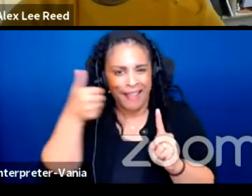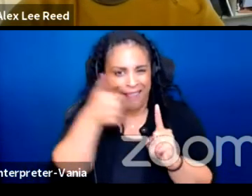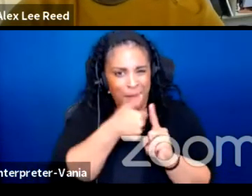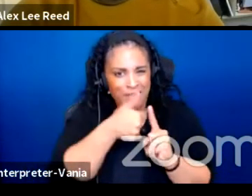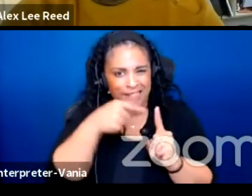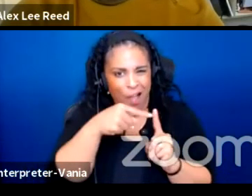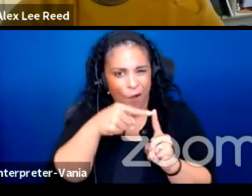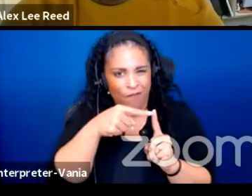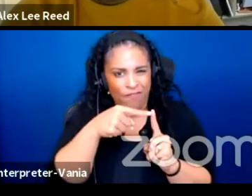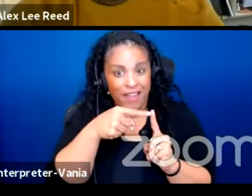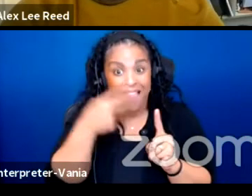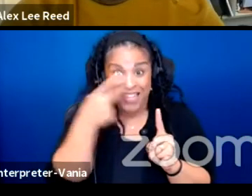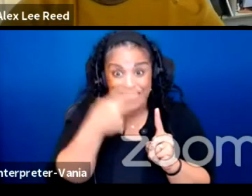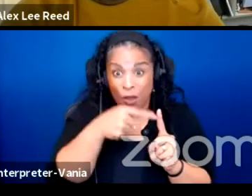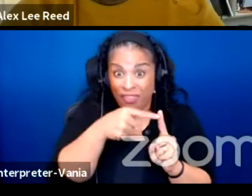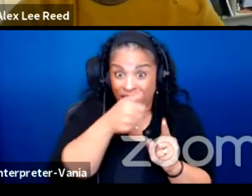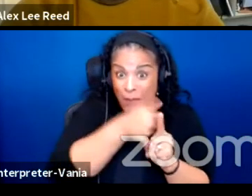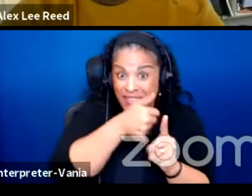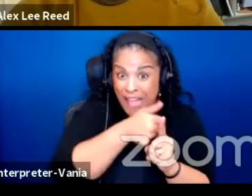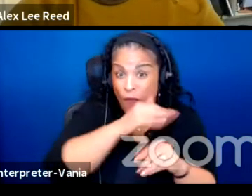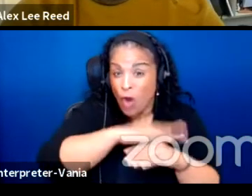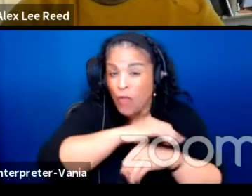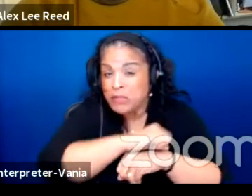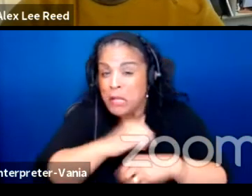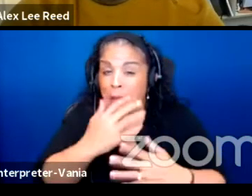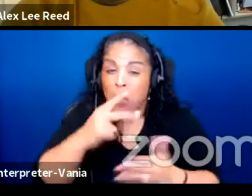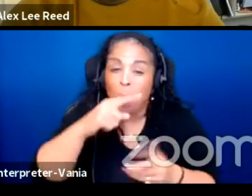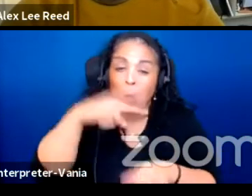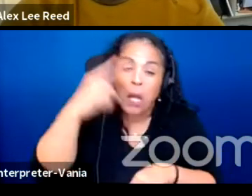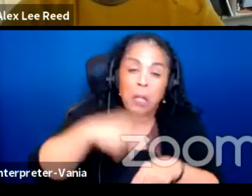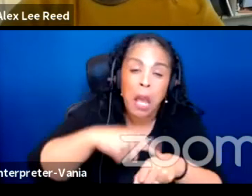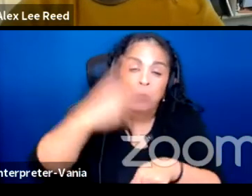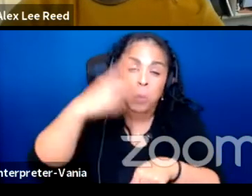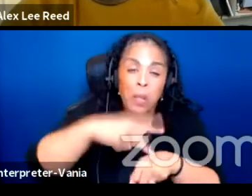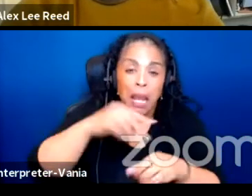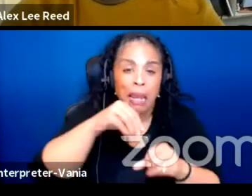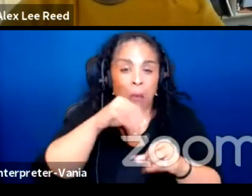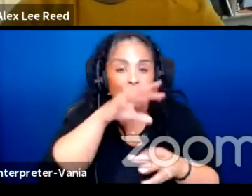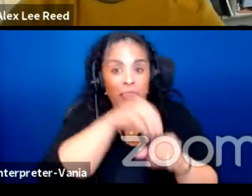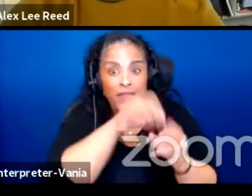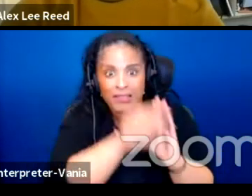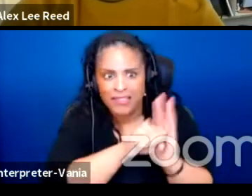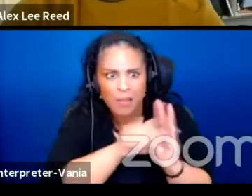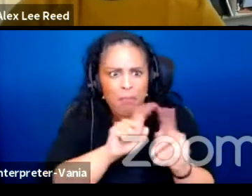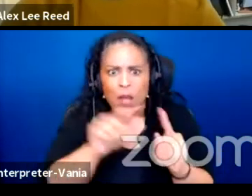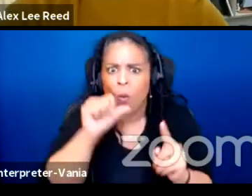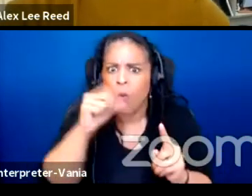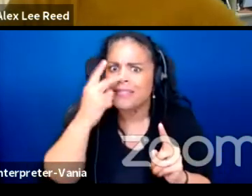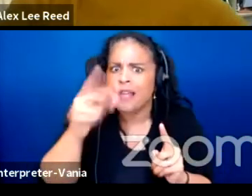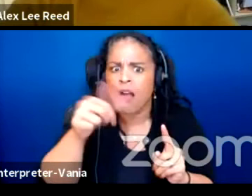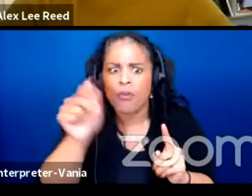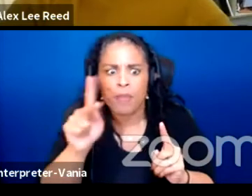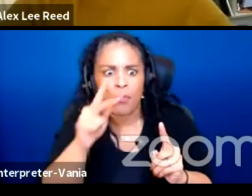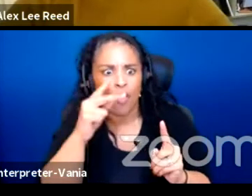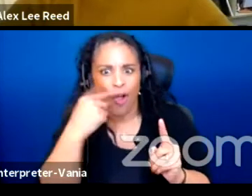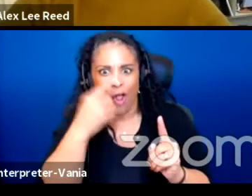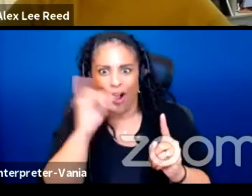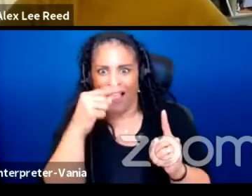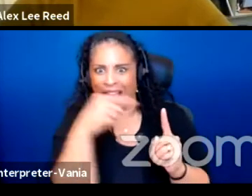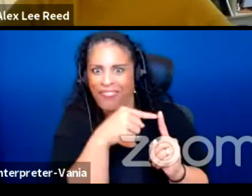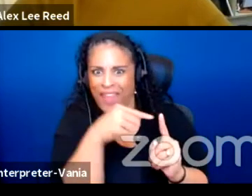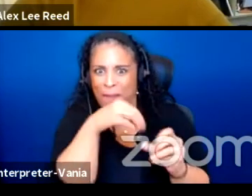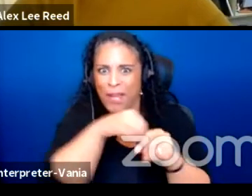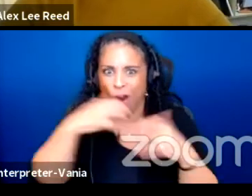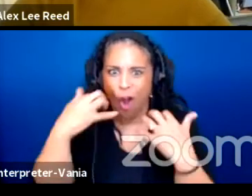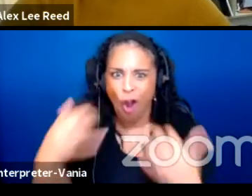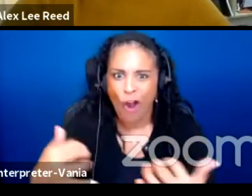They see themselves on the stage maybe once or twice in a season, but then they don't see other people who look like them in the audiences. They don't see